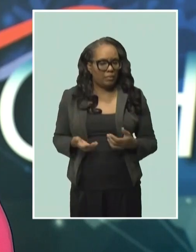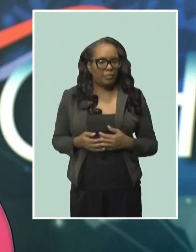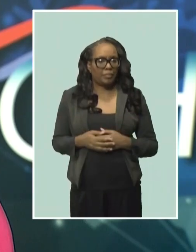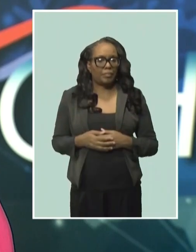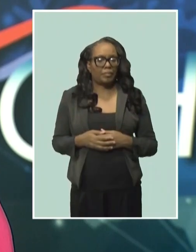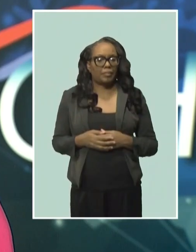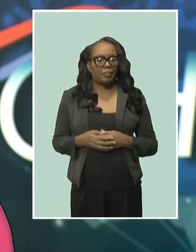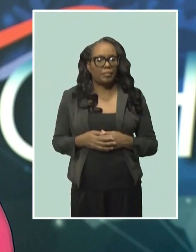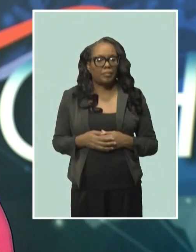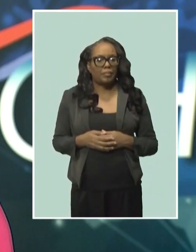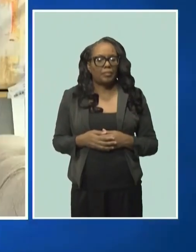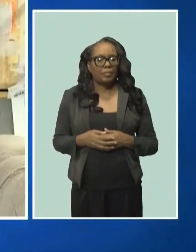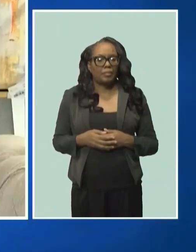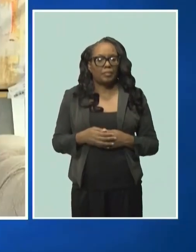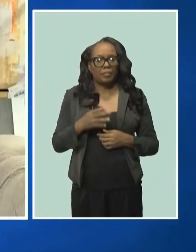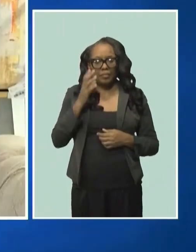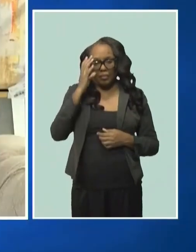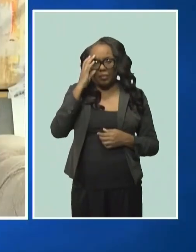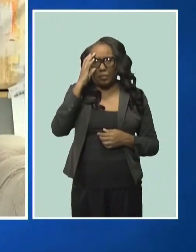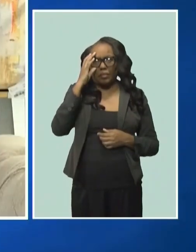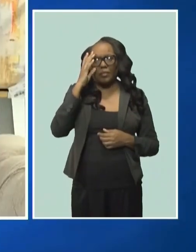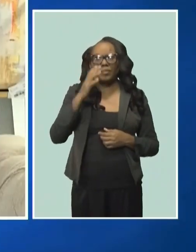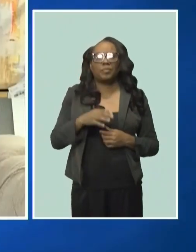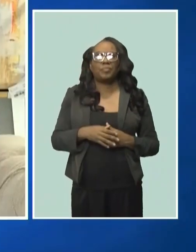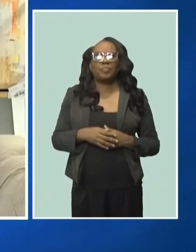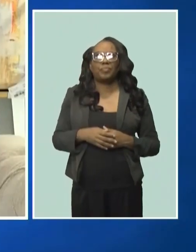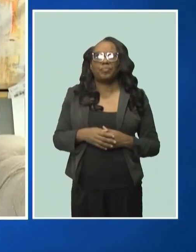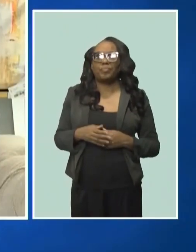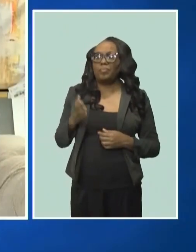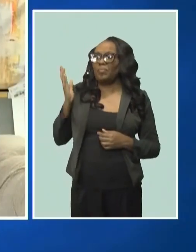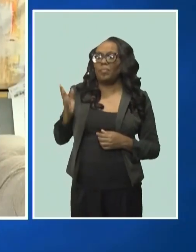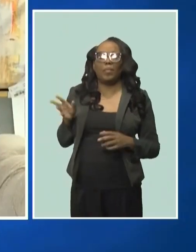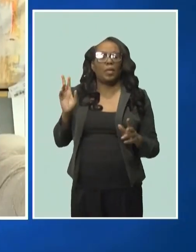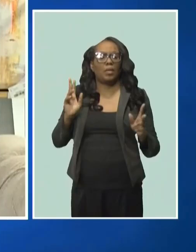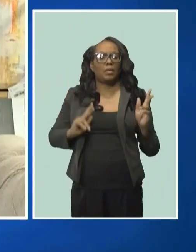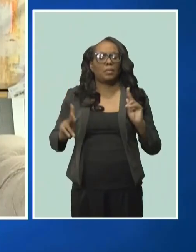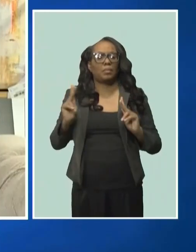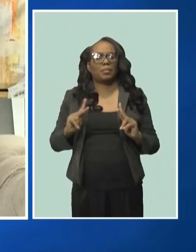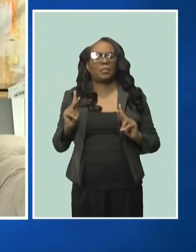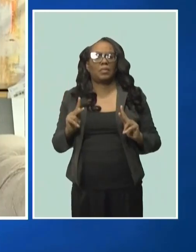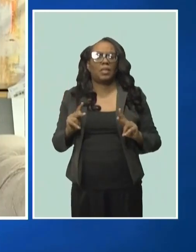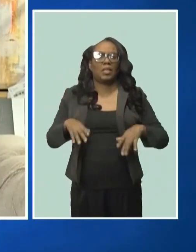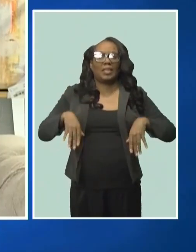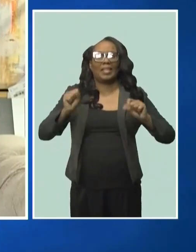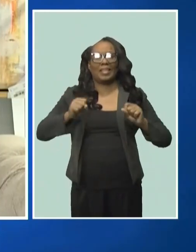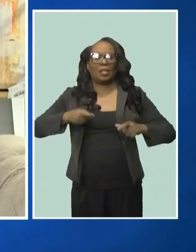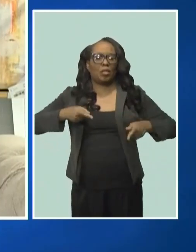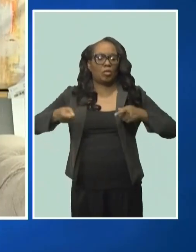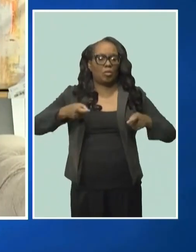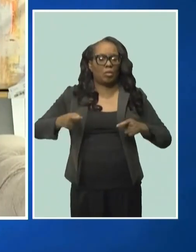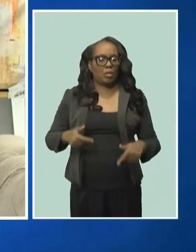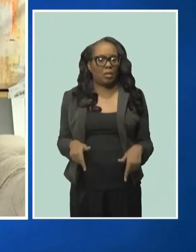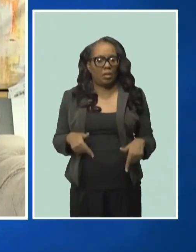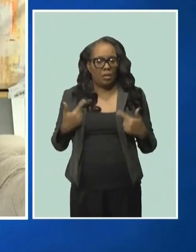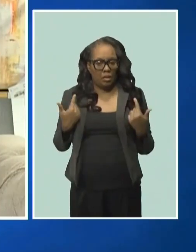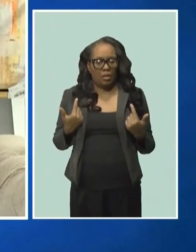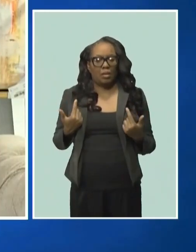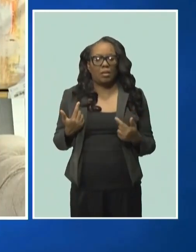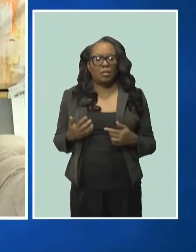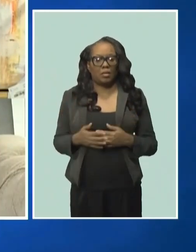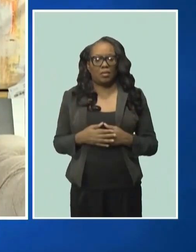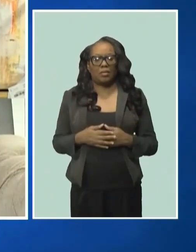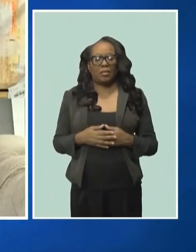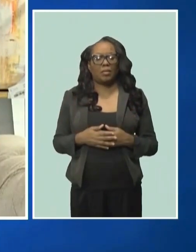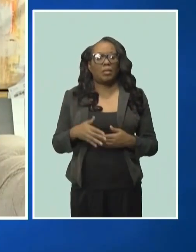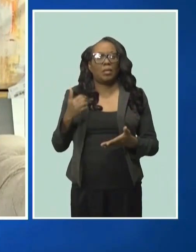lives. Persons have taken control of their life. It's also going to help